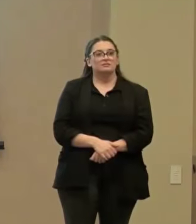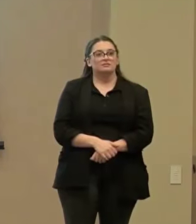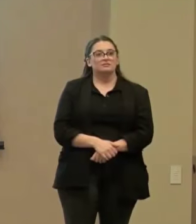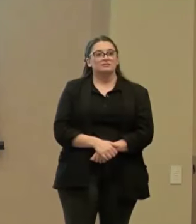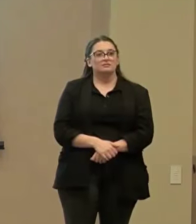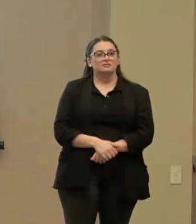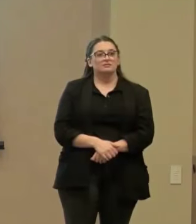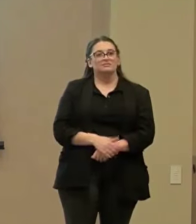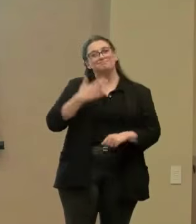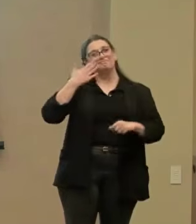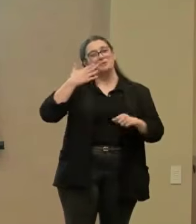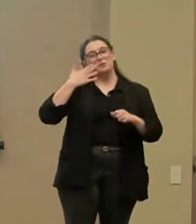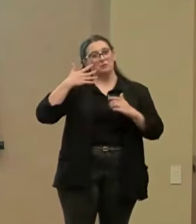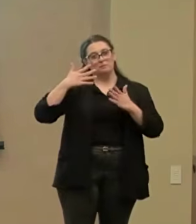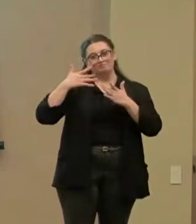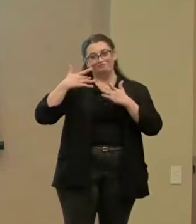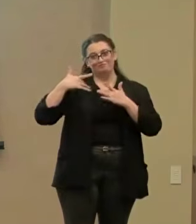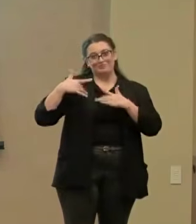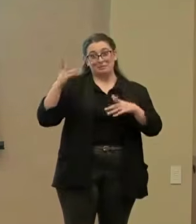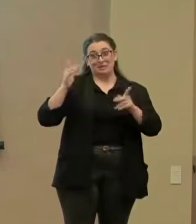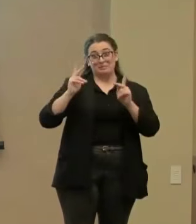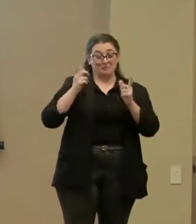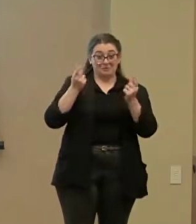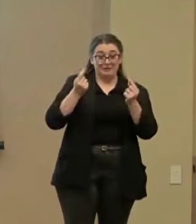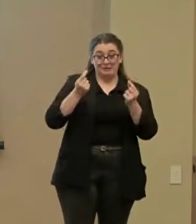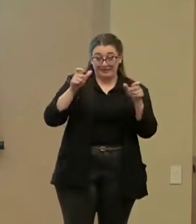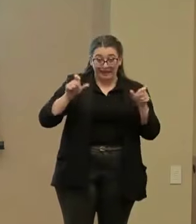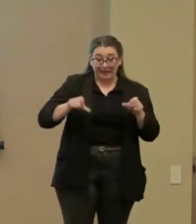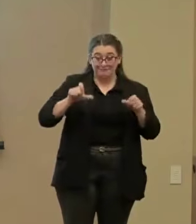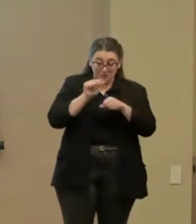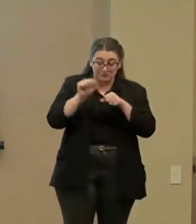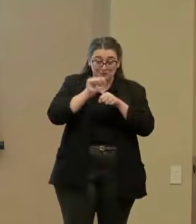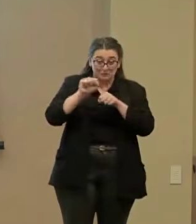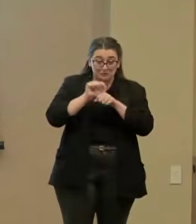just that hustle culture mentality that you just have to do everything all the